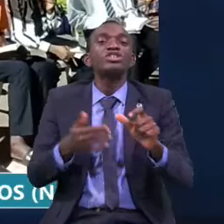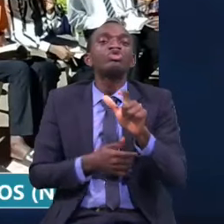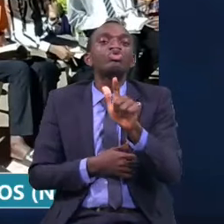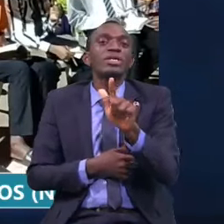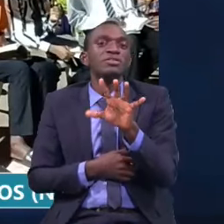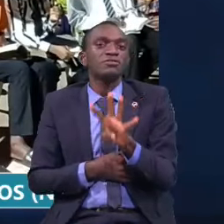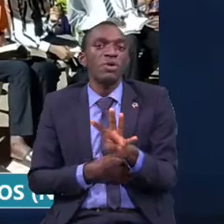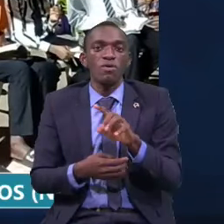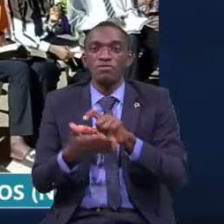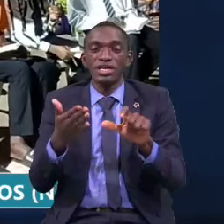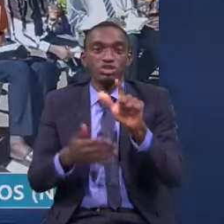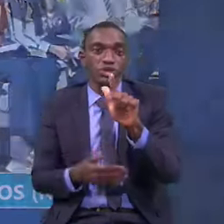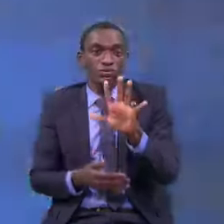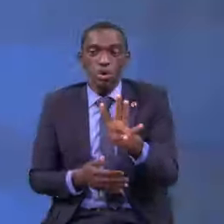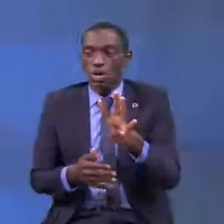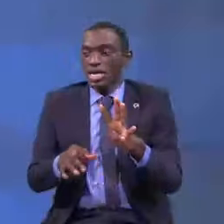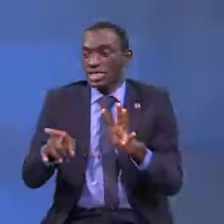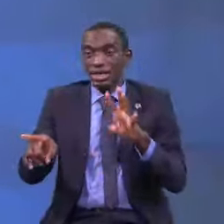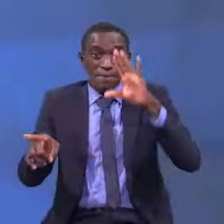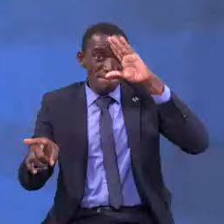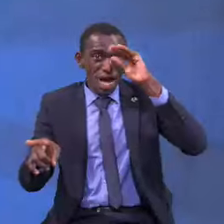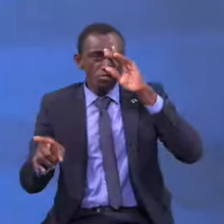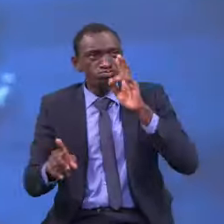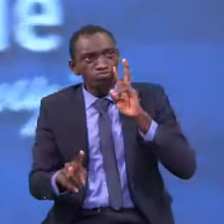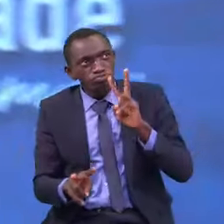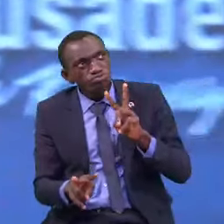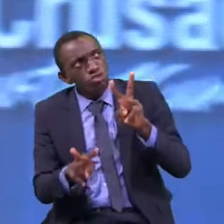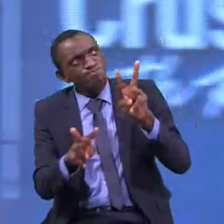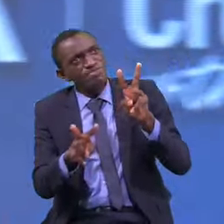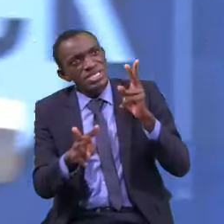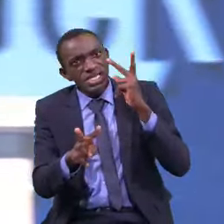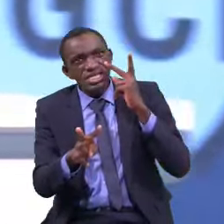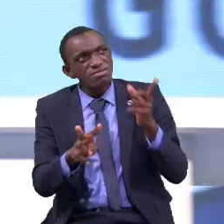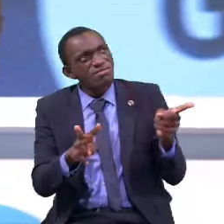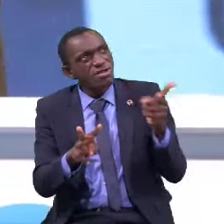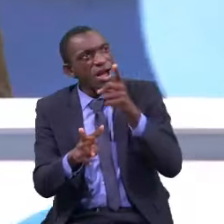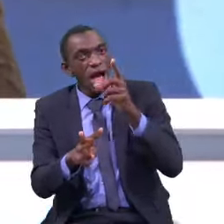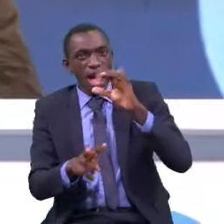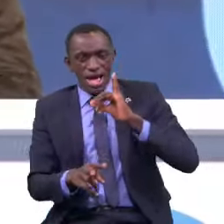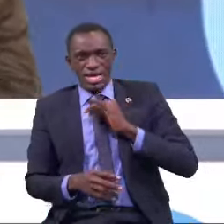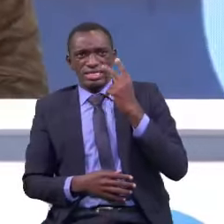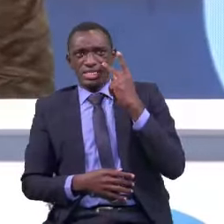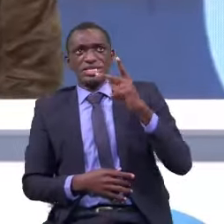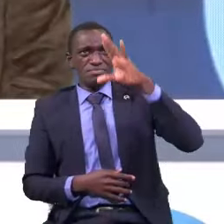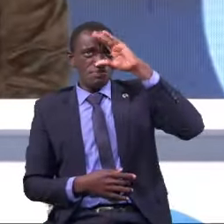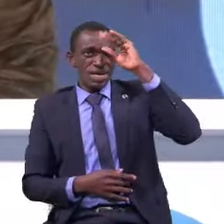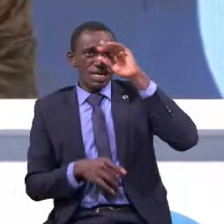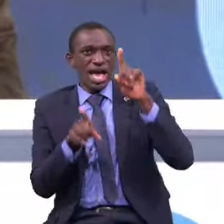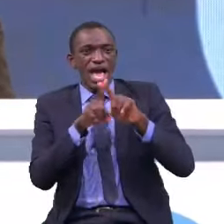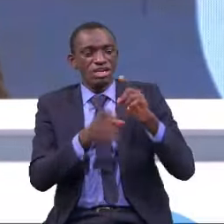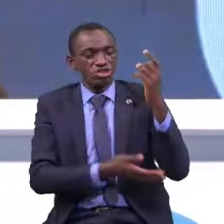In verse 24, he looked up and said, I see men as trees walking.